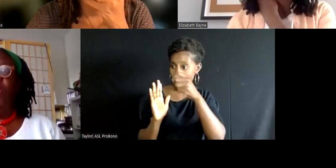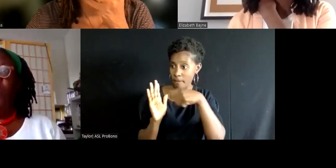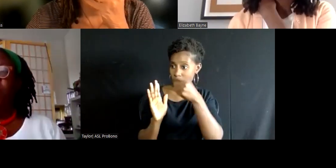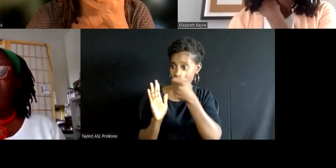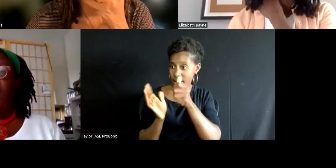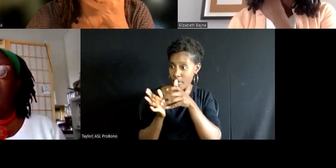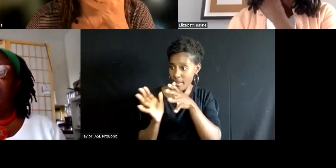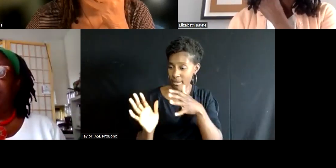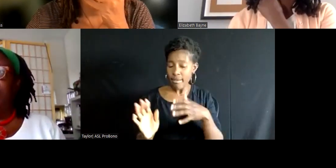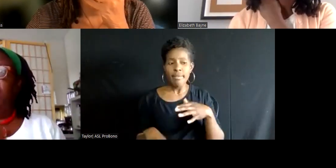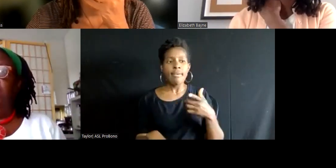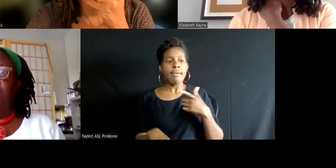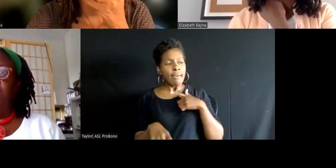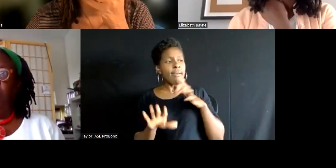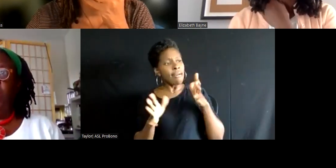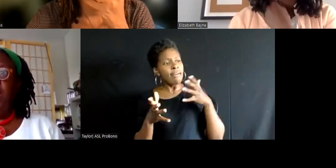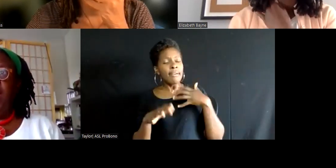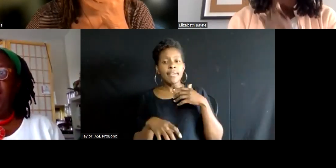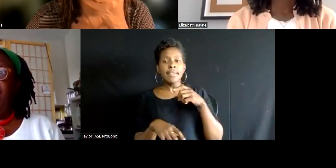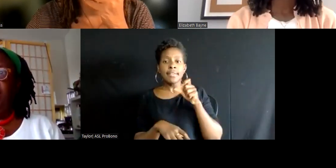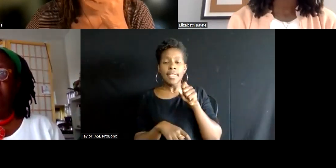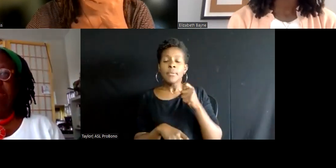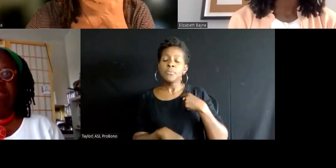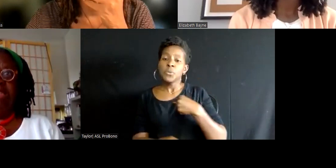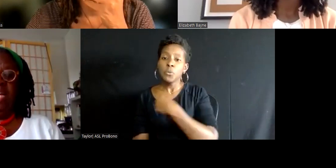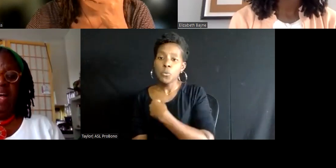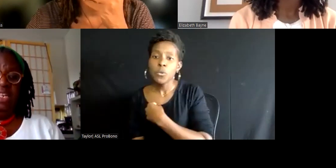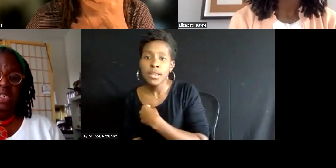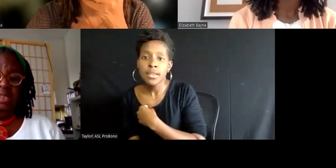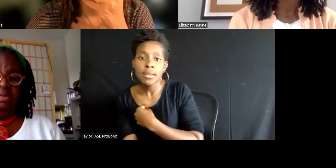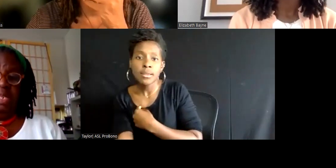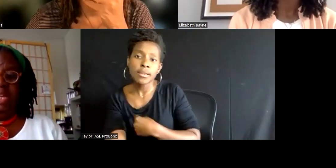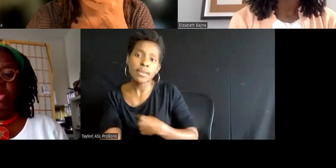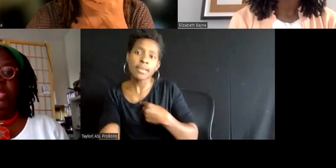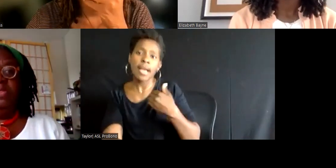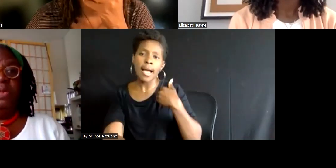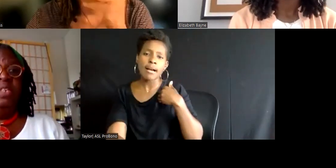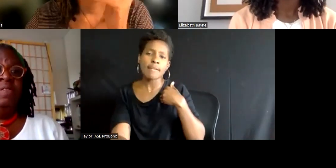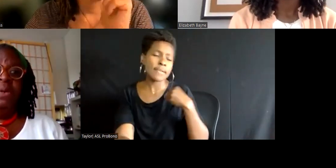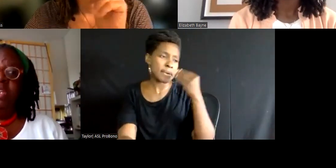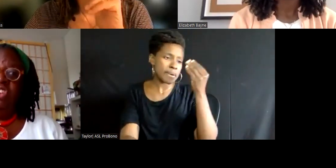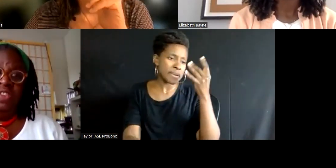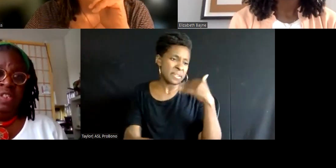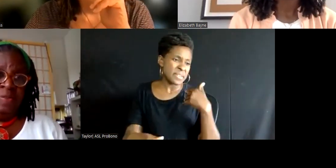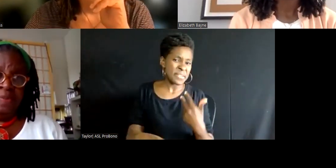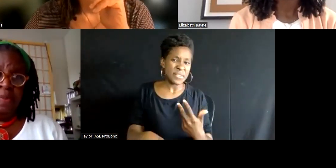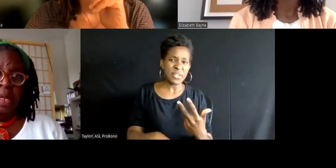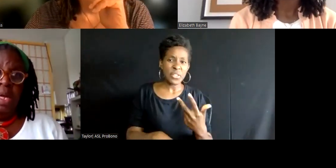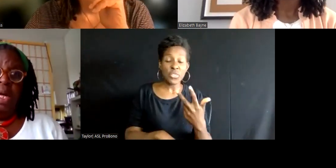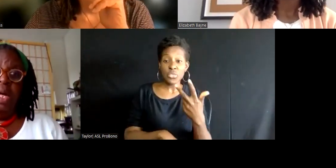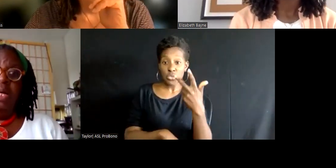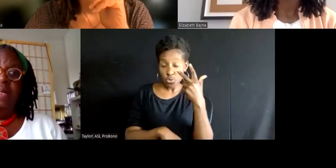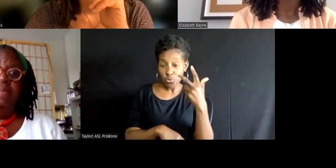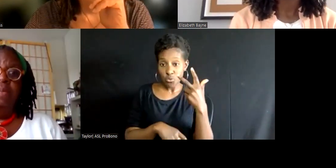Yeah, so we had, like 3 screenings of Birthing Justice,